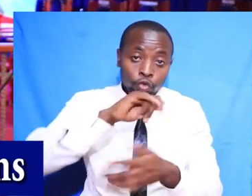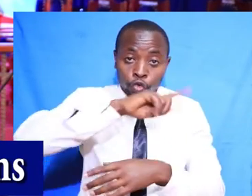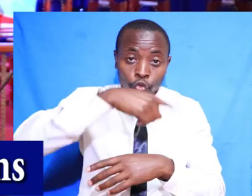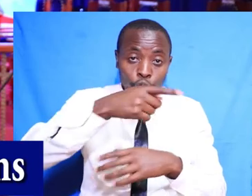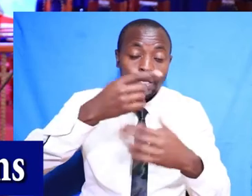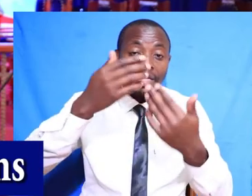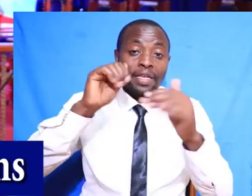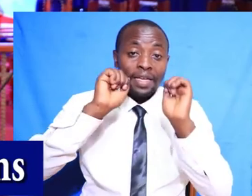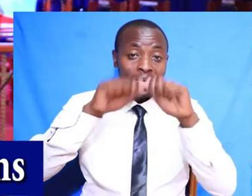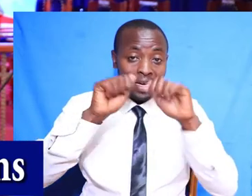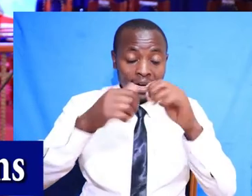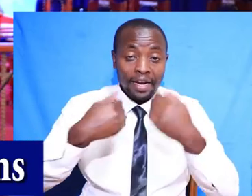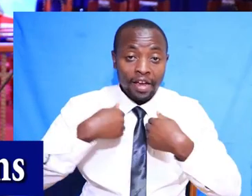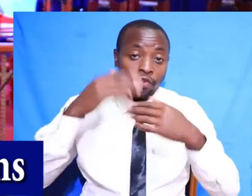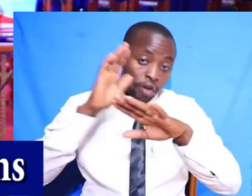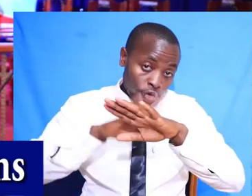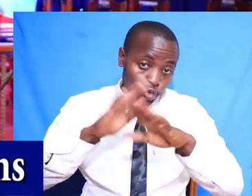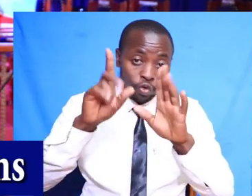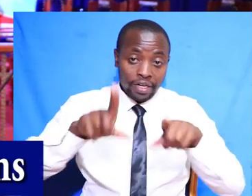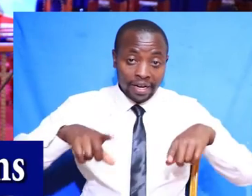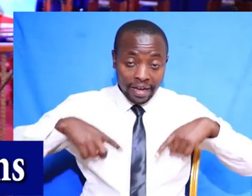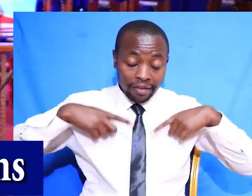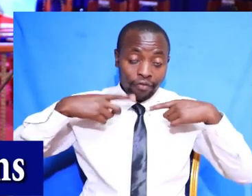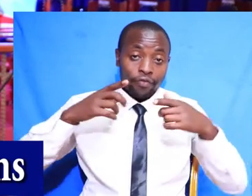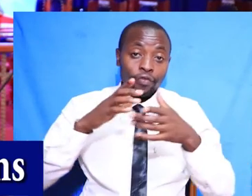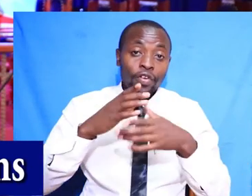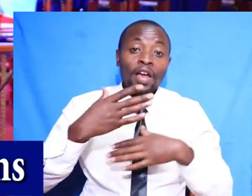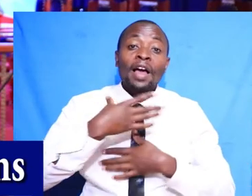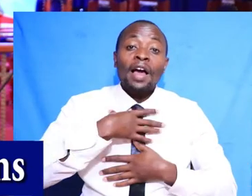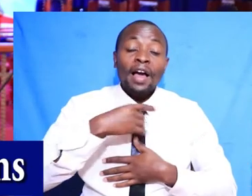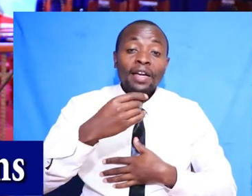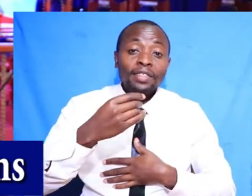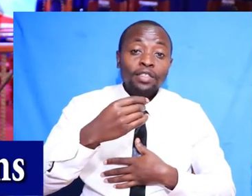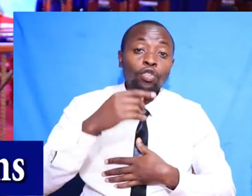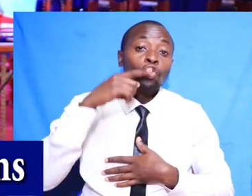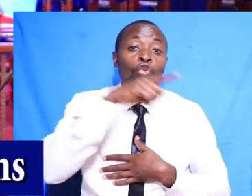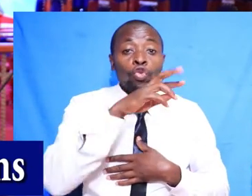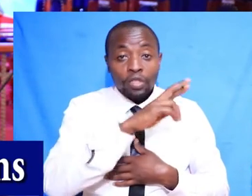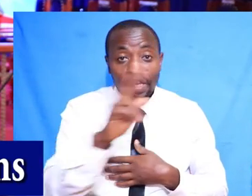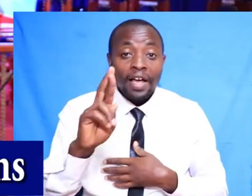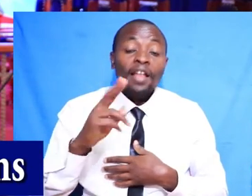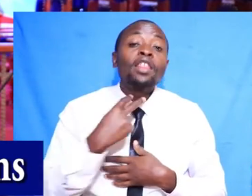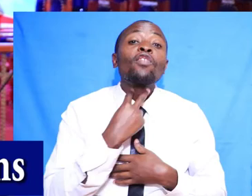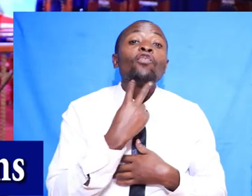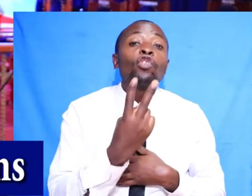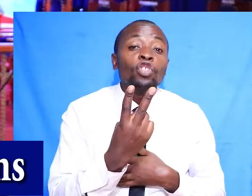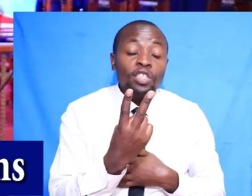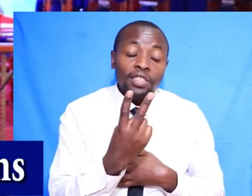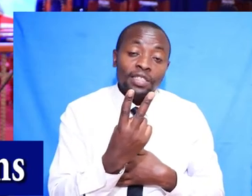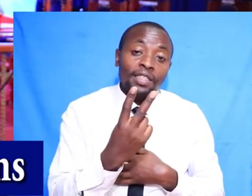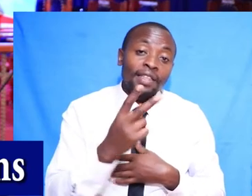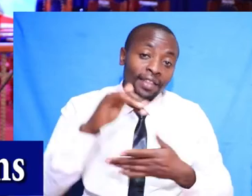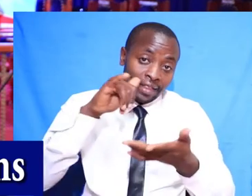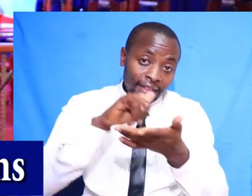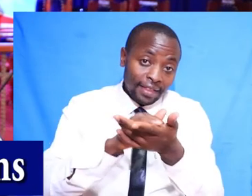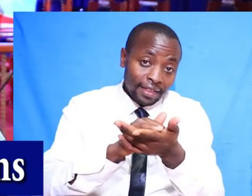can live a good life. And those are the voices